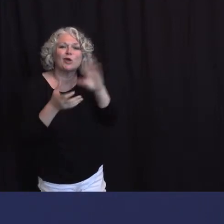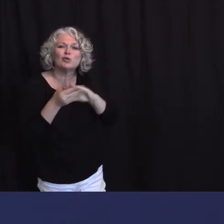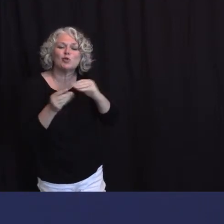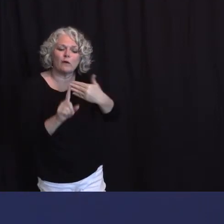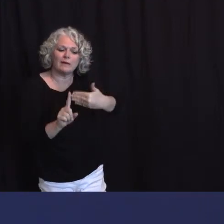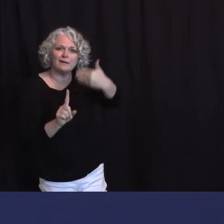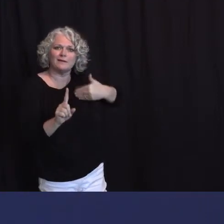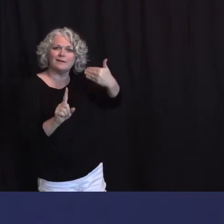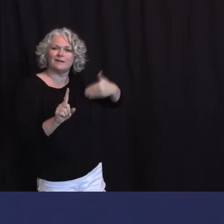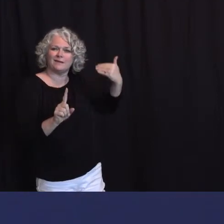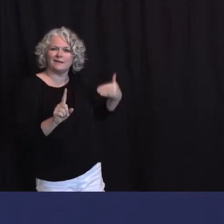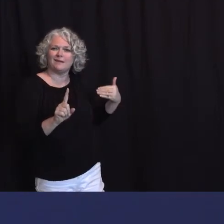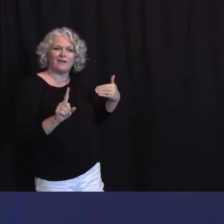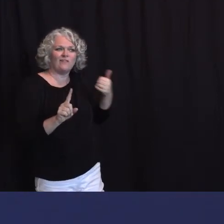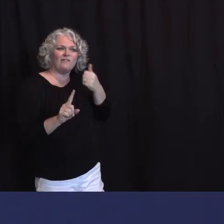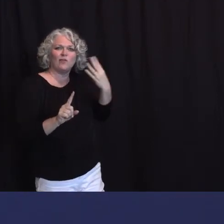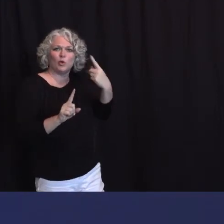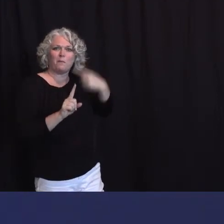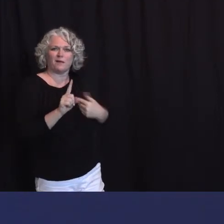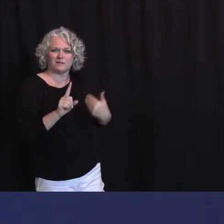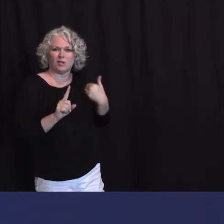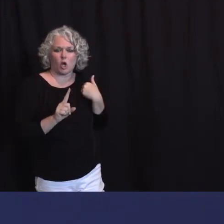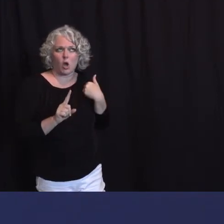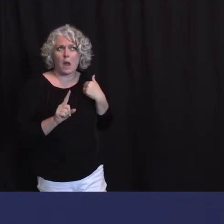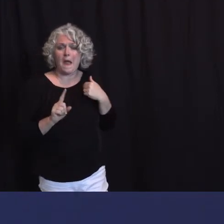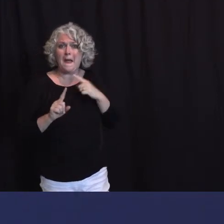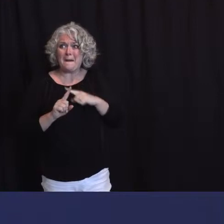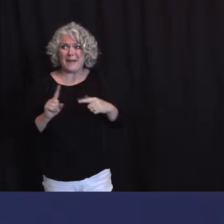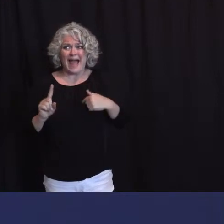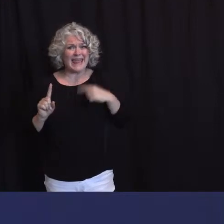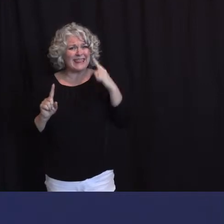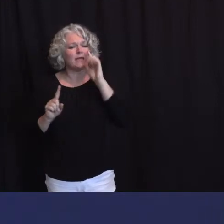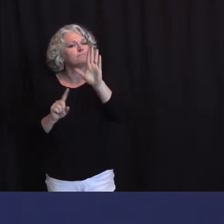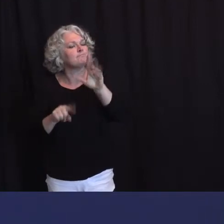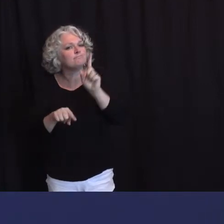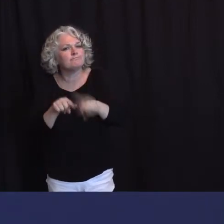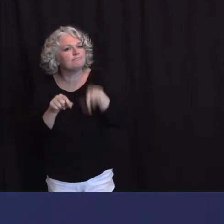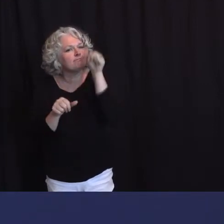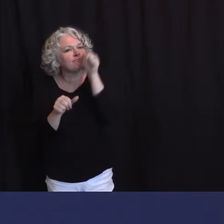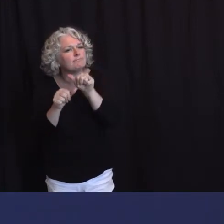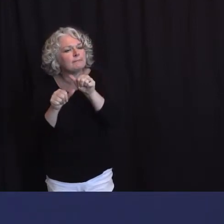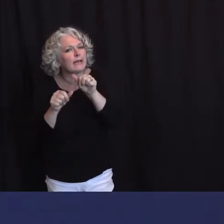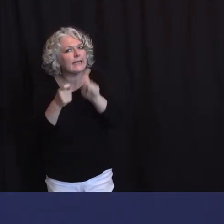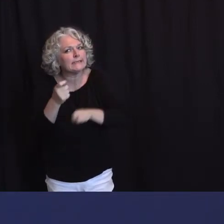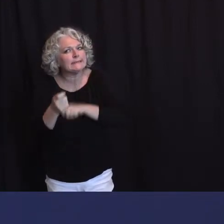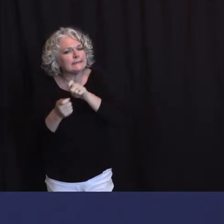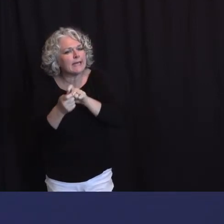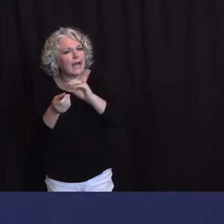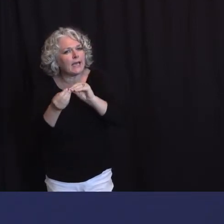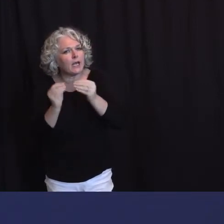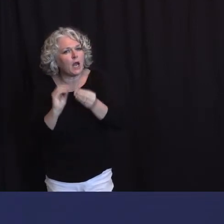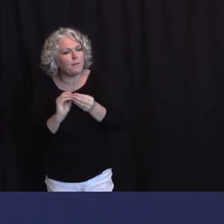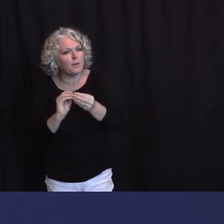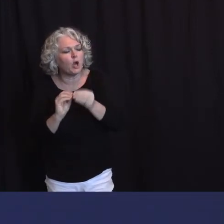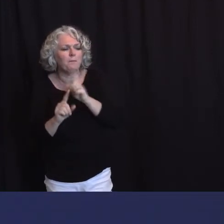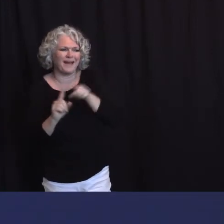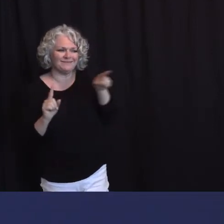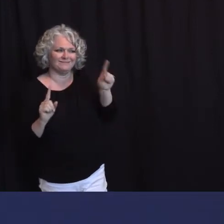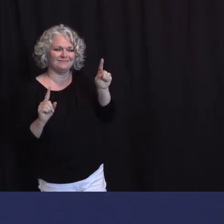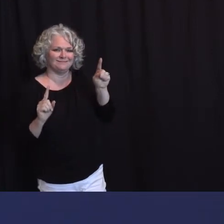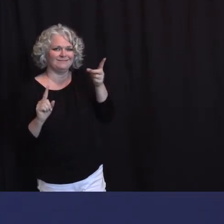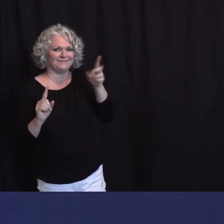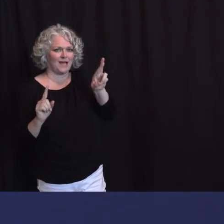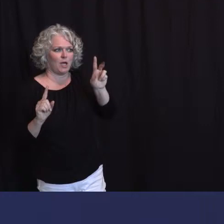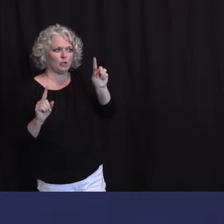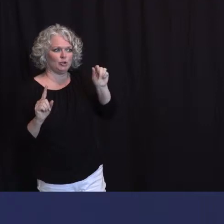to it. I think anecdotally at least, and again, the data, Tina, that you're referring to will